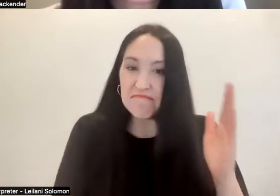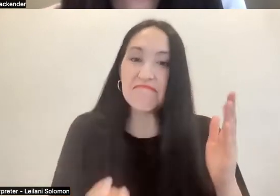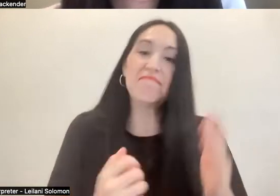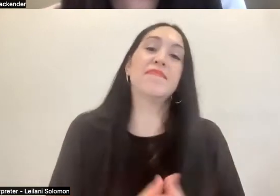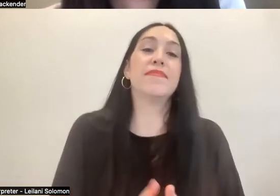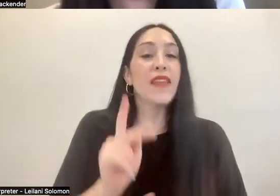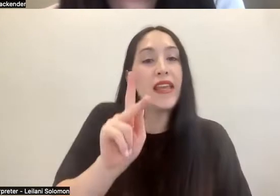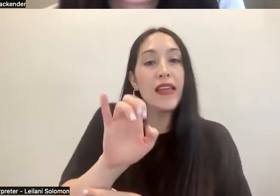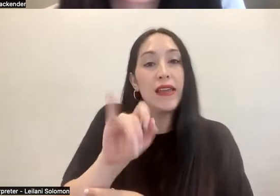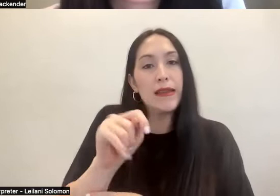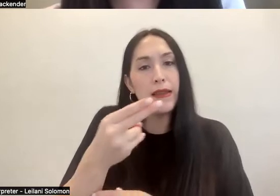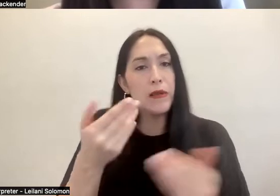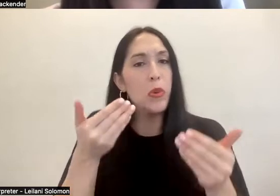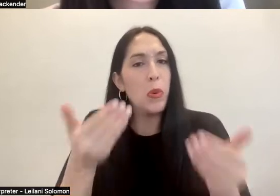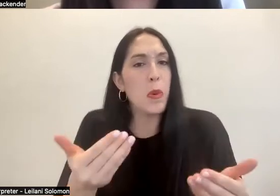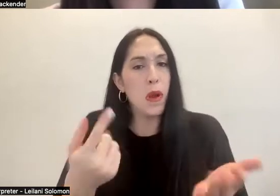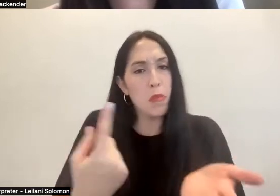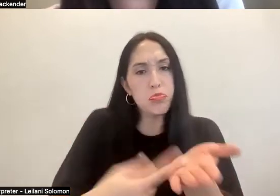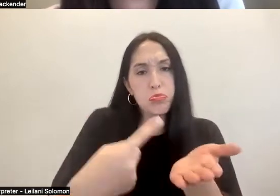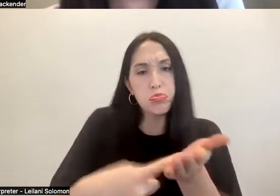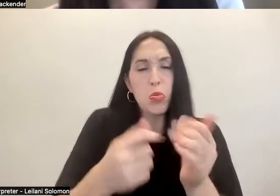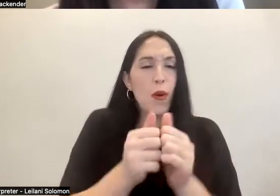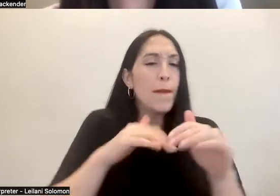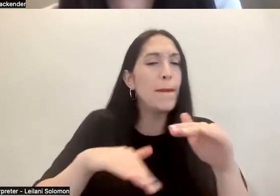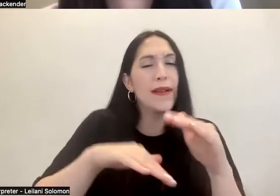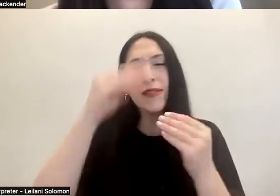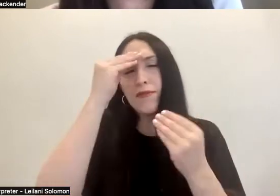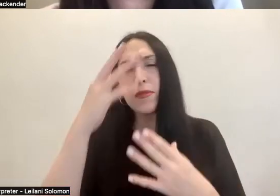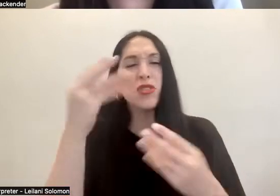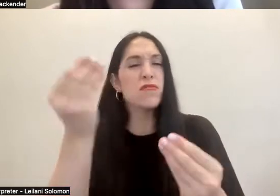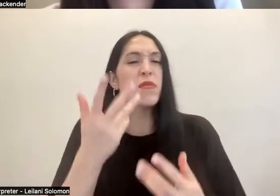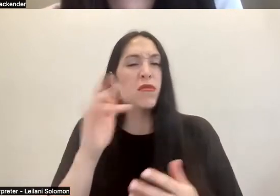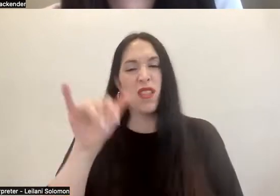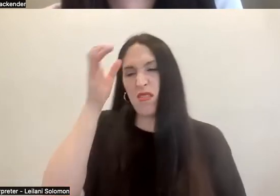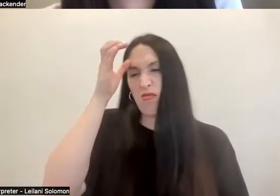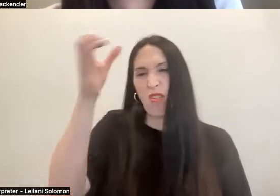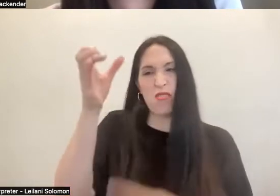this conversation with the basics. Talk to us a little bit about the concept of saving.